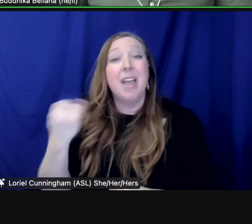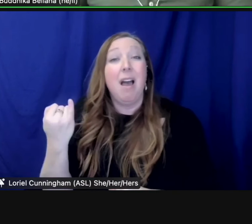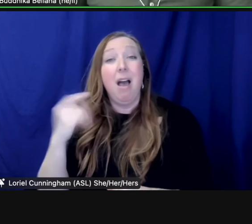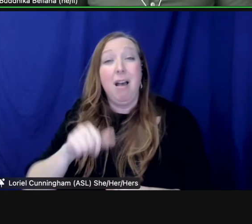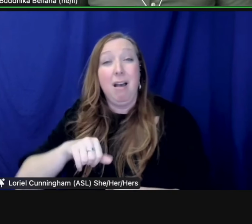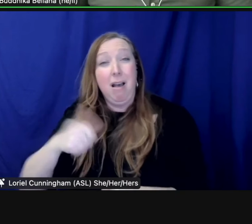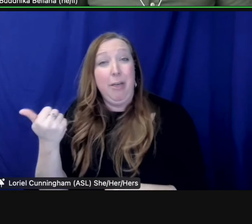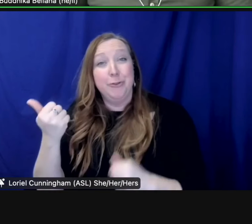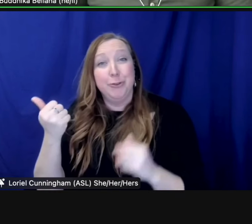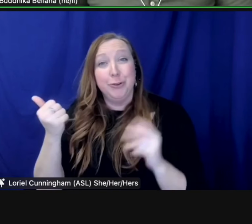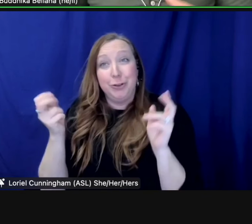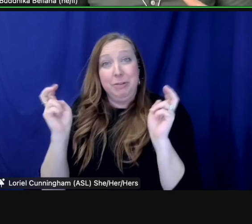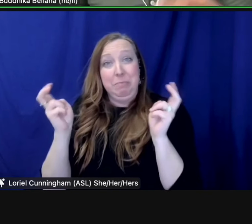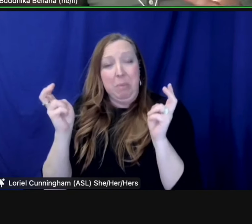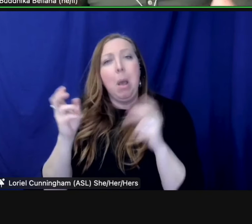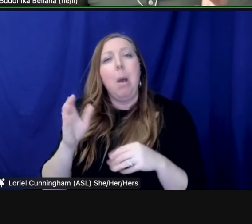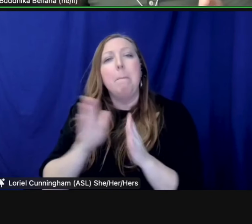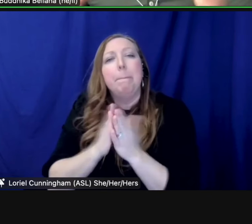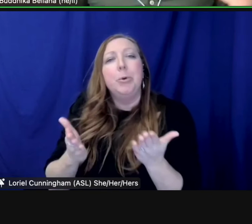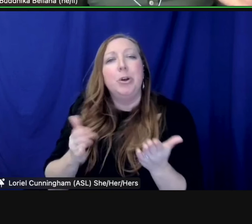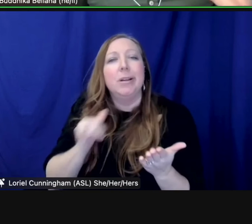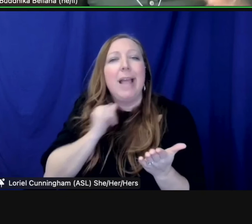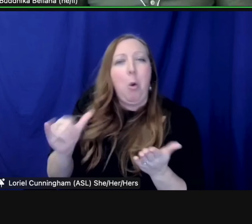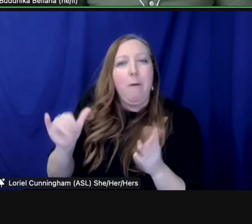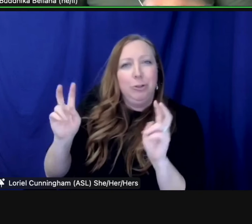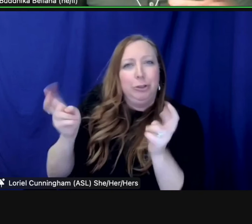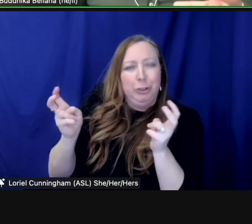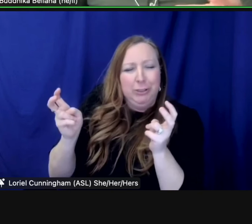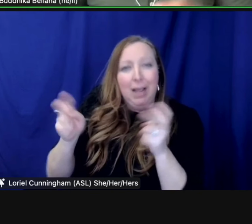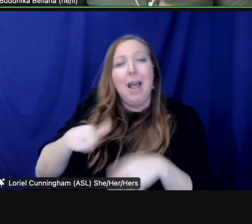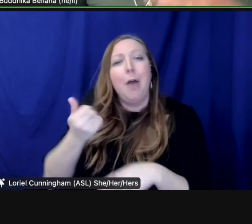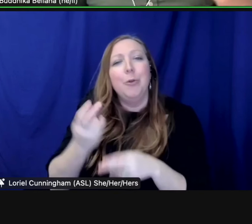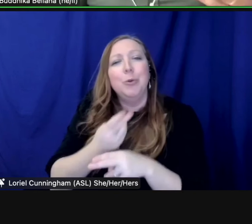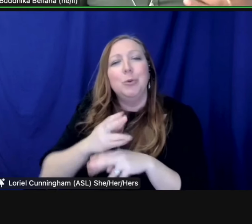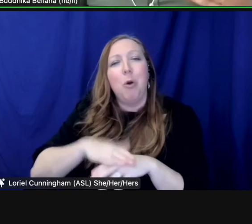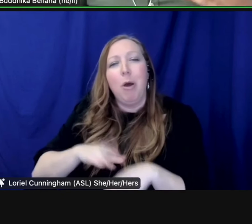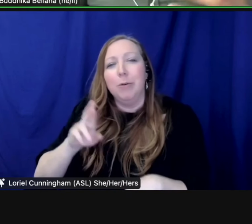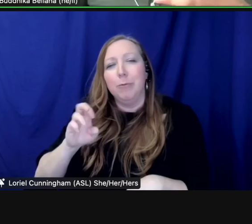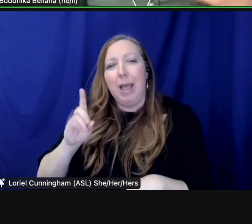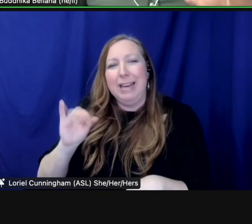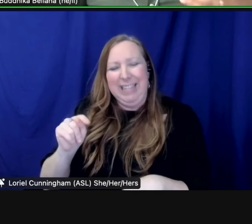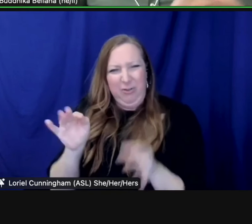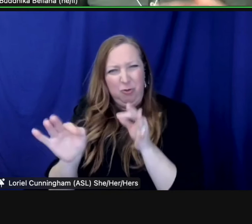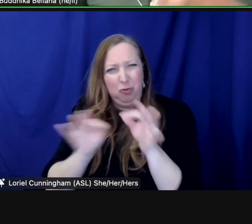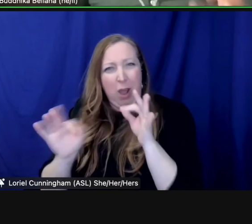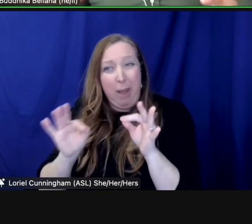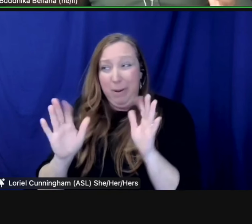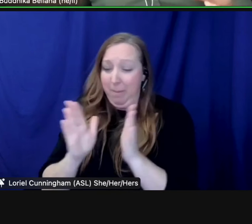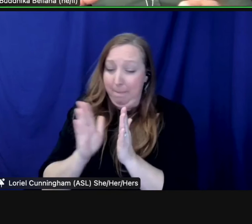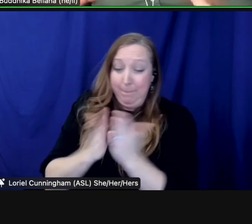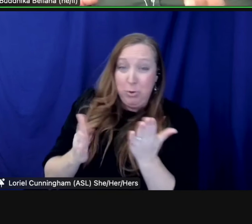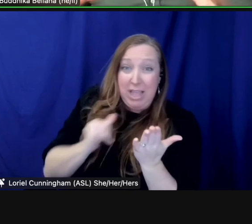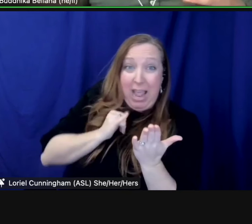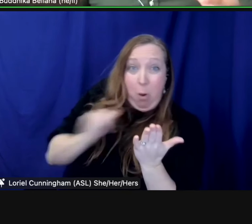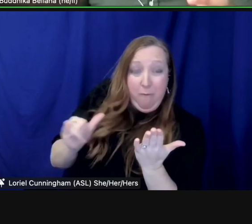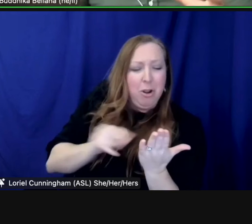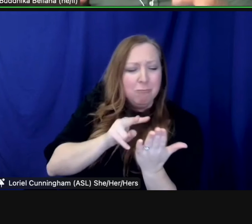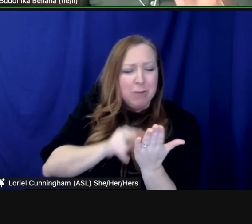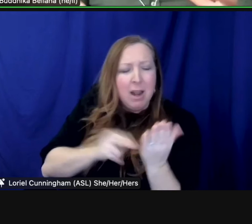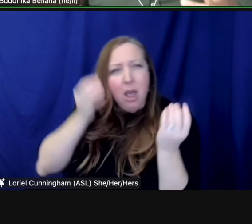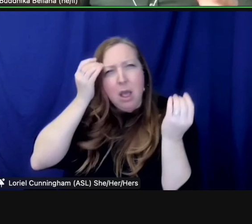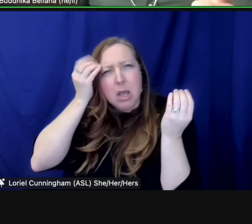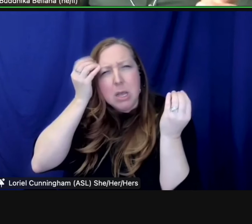another user on Reddit. And this is another little e-card that I found where someone described the phenomenon again. And the book hangover is the